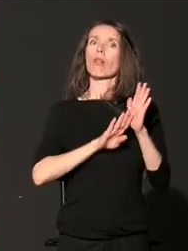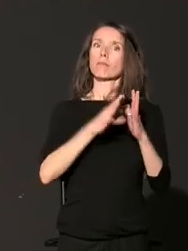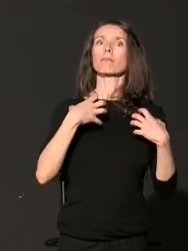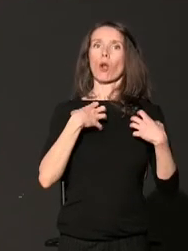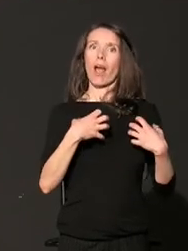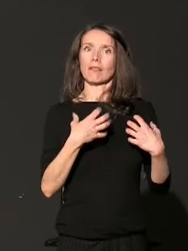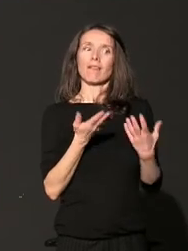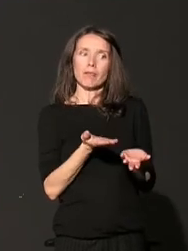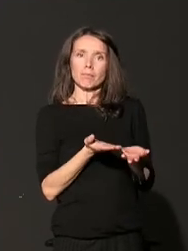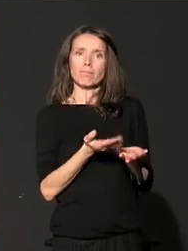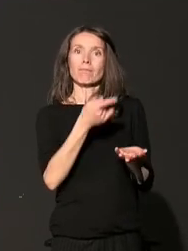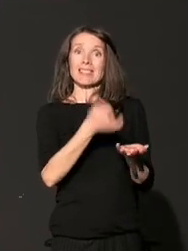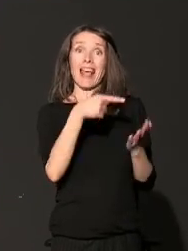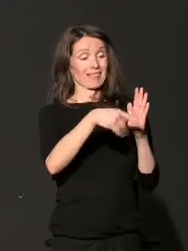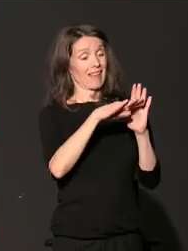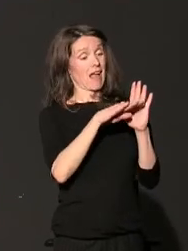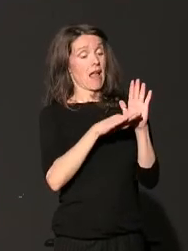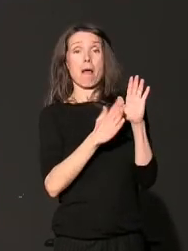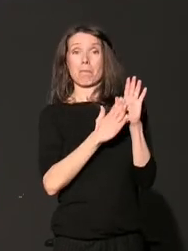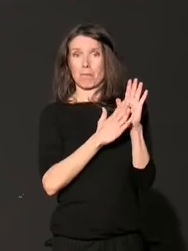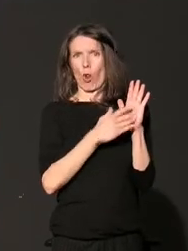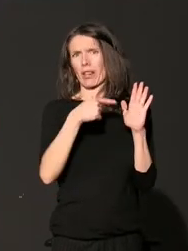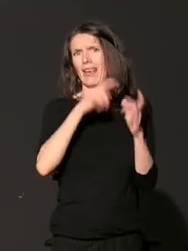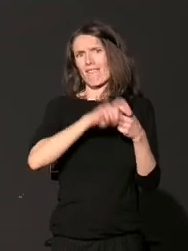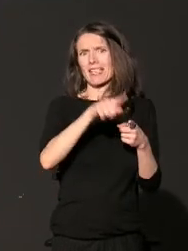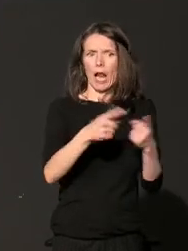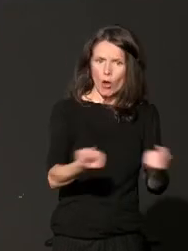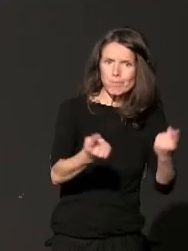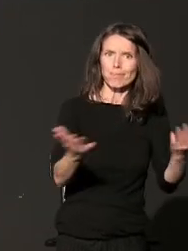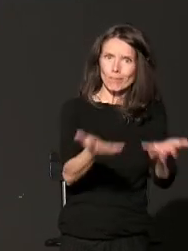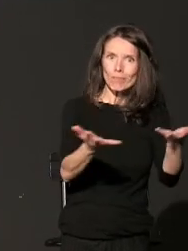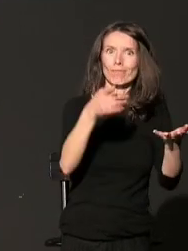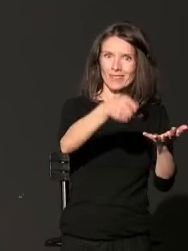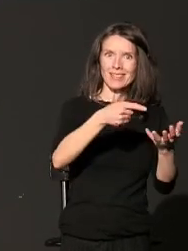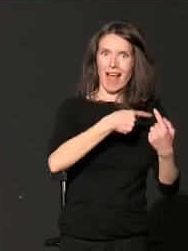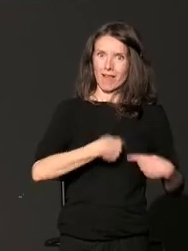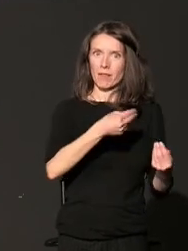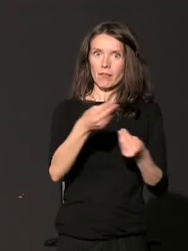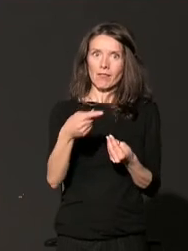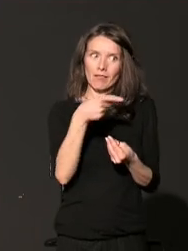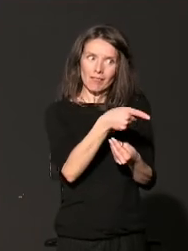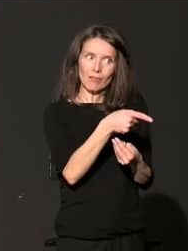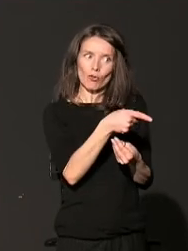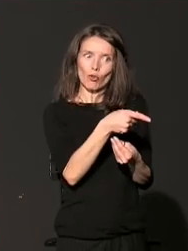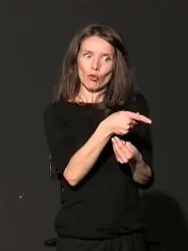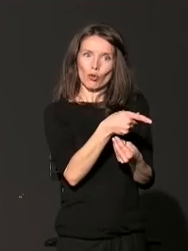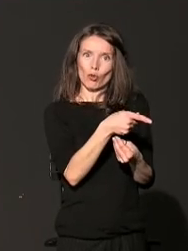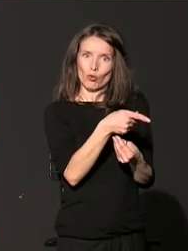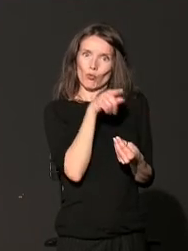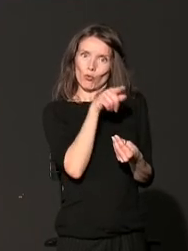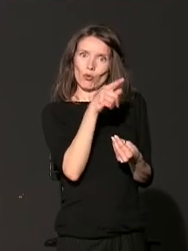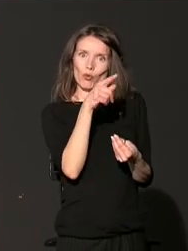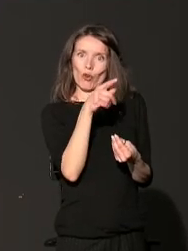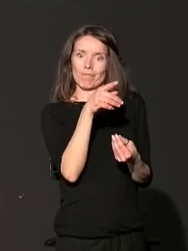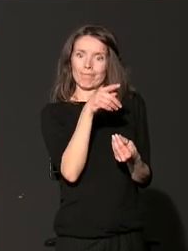country and being able to move into that realm of really activating its citizens to care for each other. I think that's a wonderful